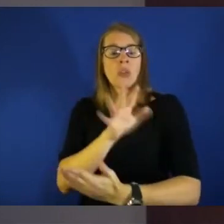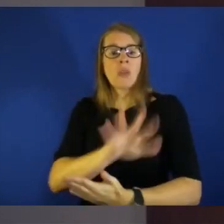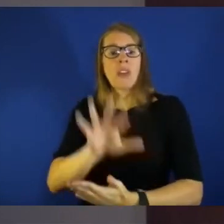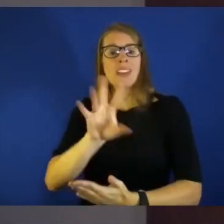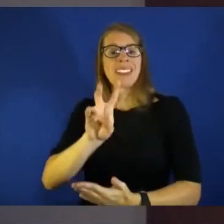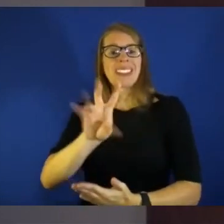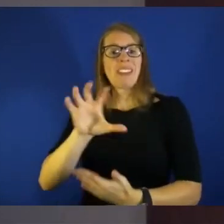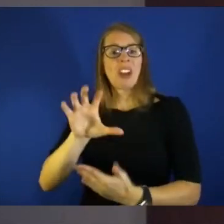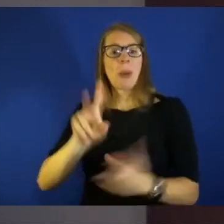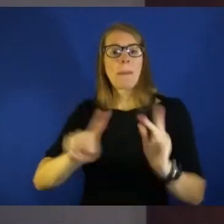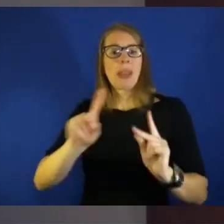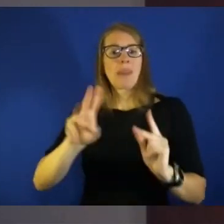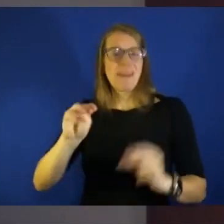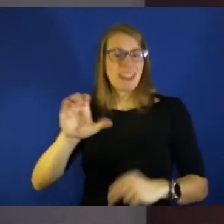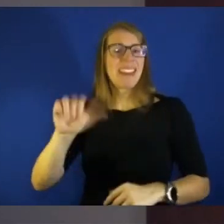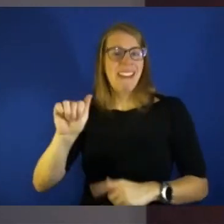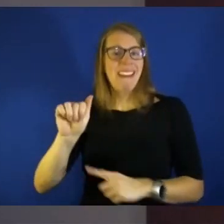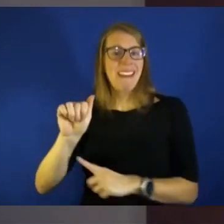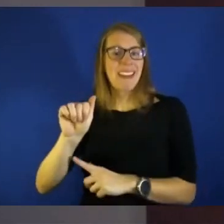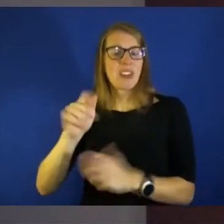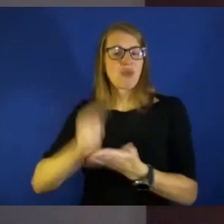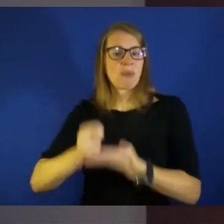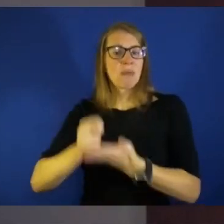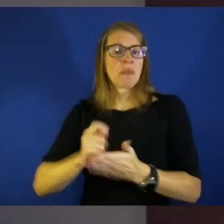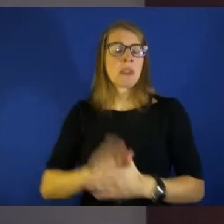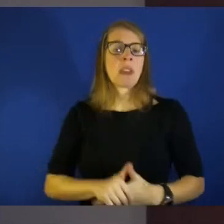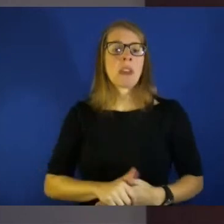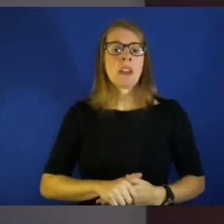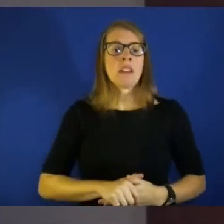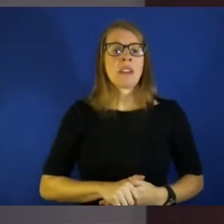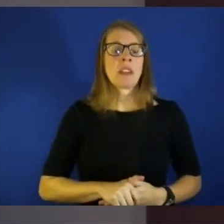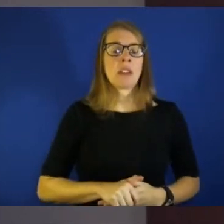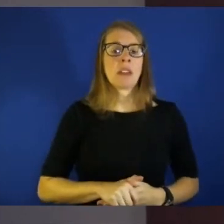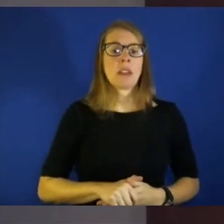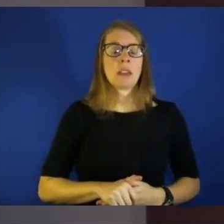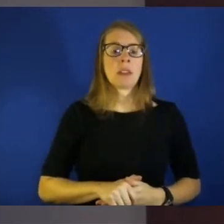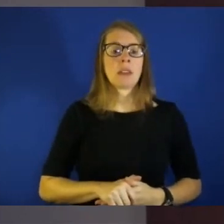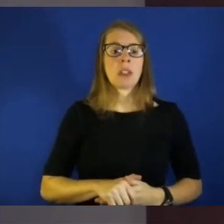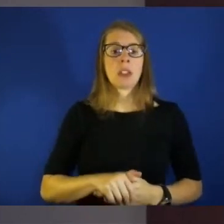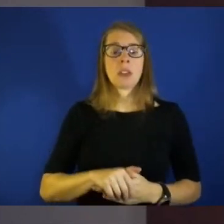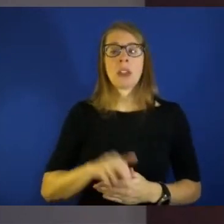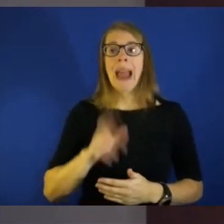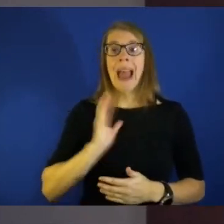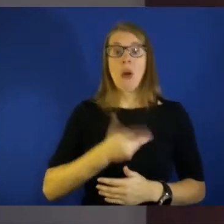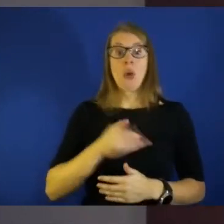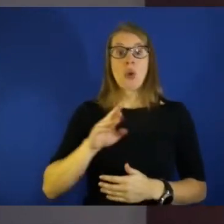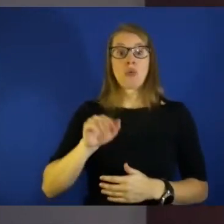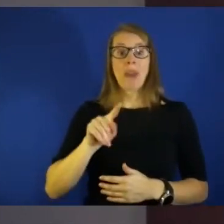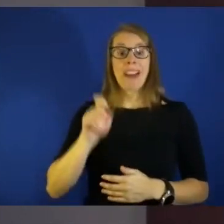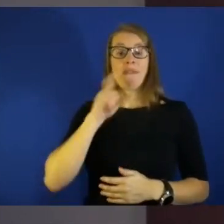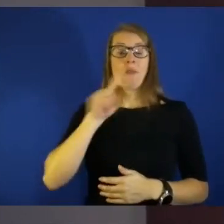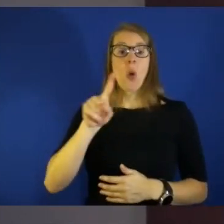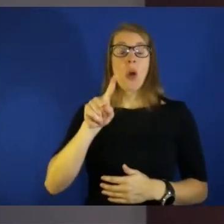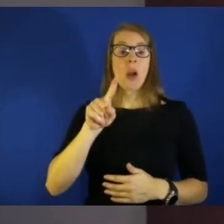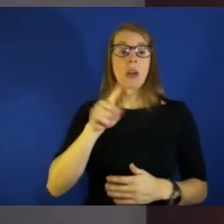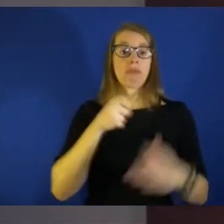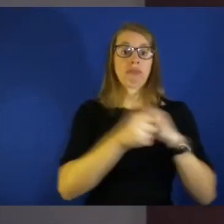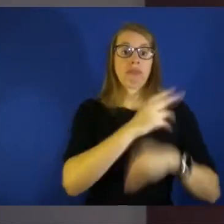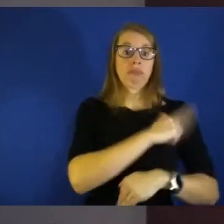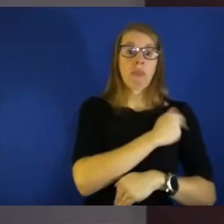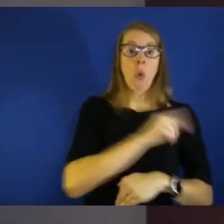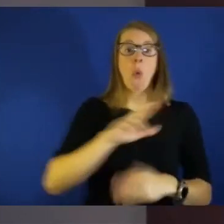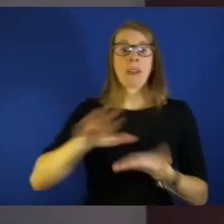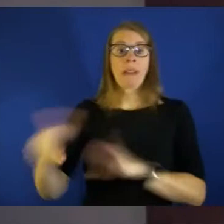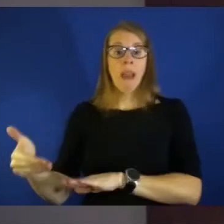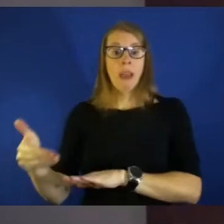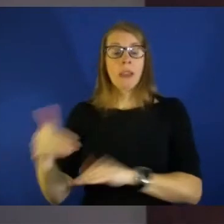antibody infusions. Our rate of either hospitalization or death amongst those patients is just under